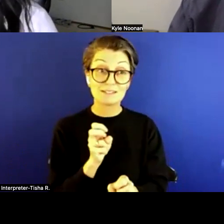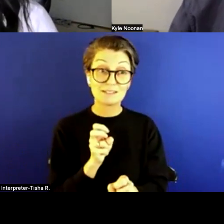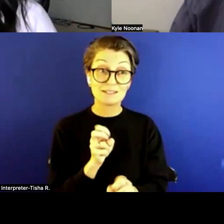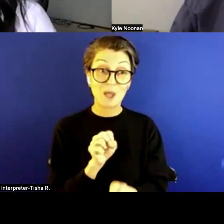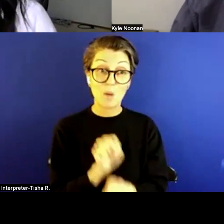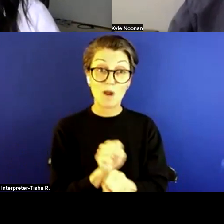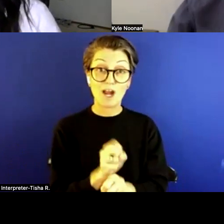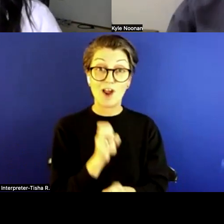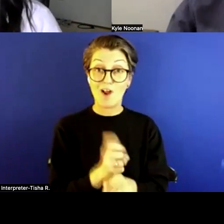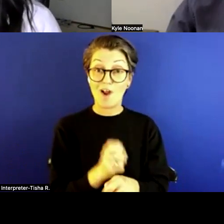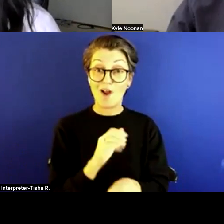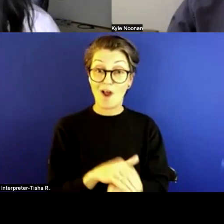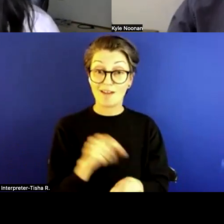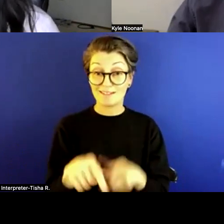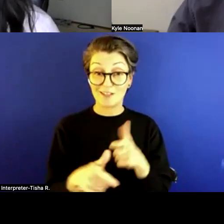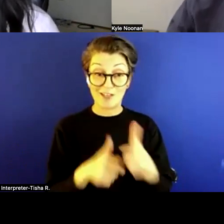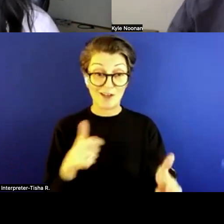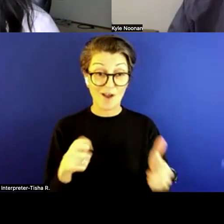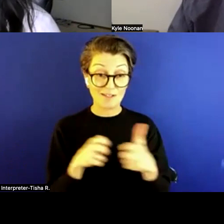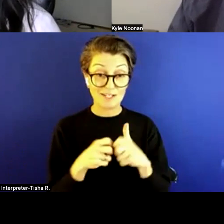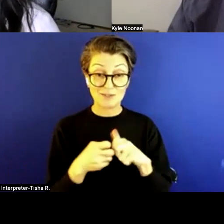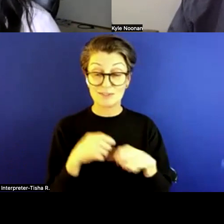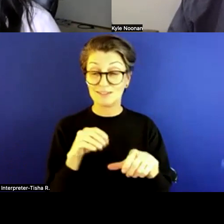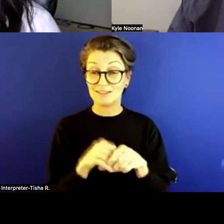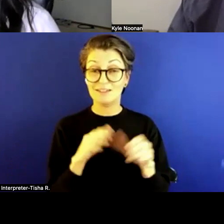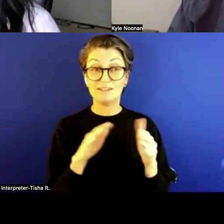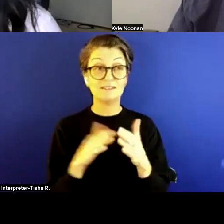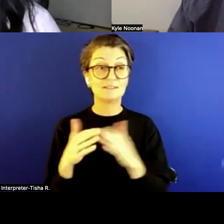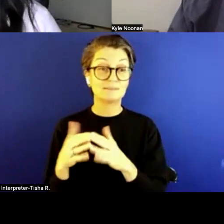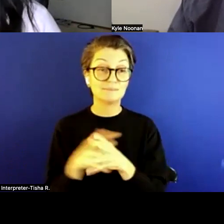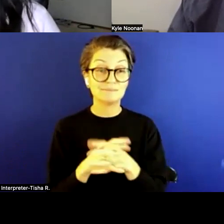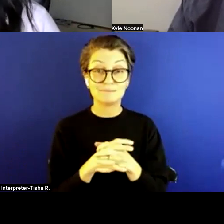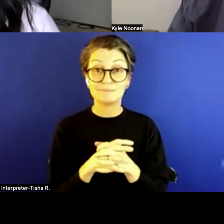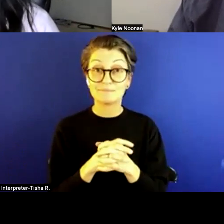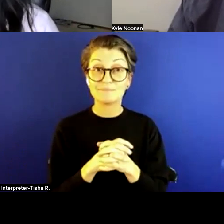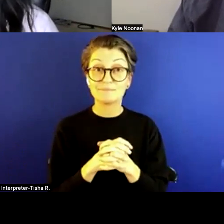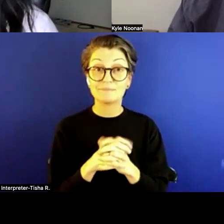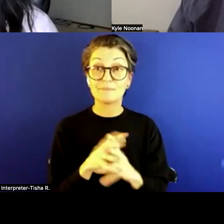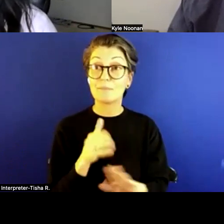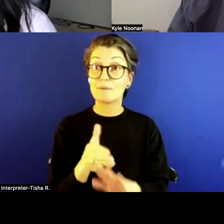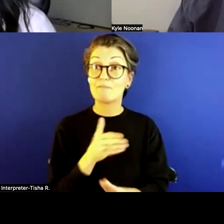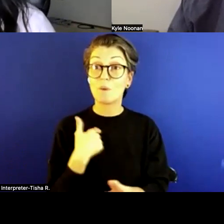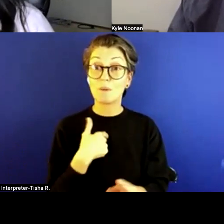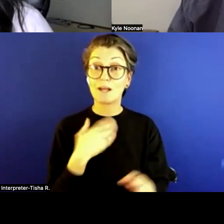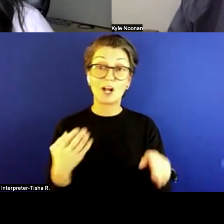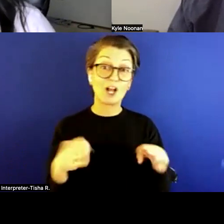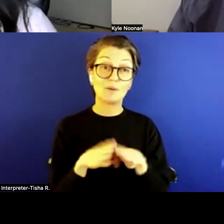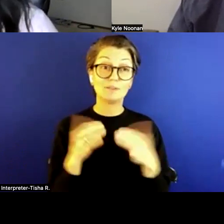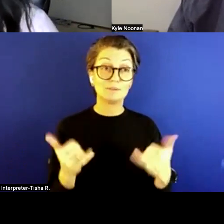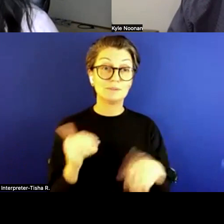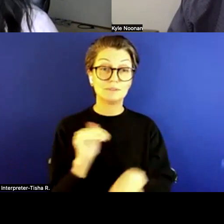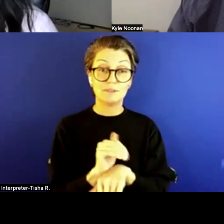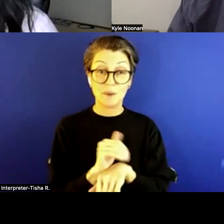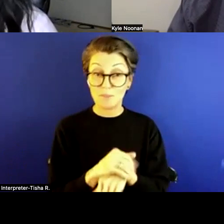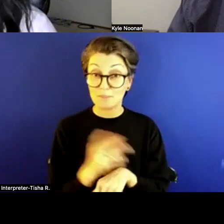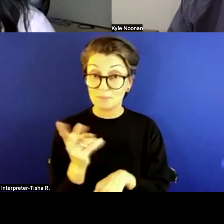on these very large issues within our community. Before we sign off for this evening, do either